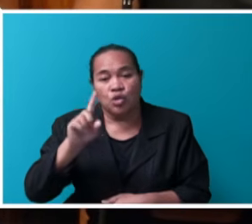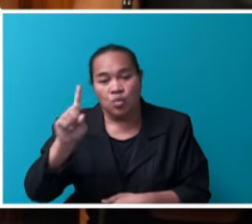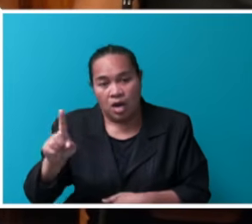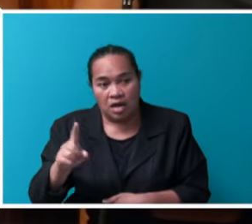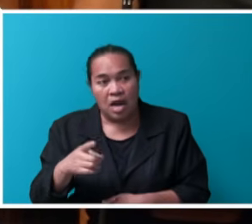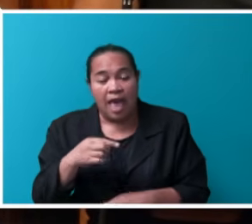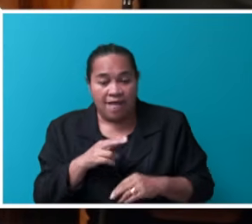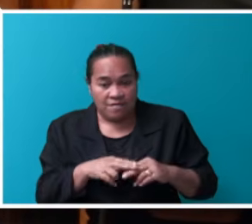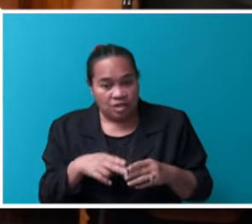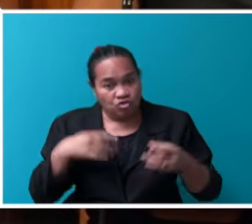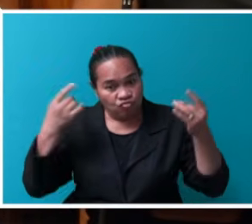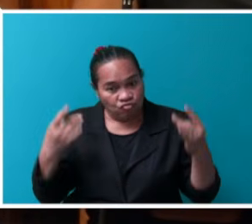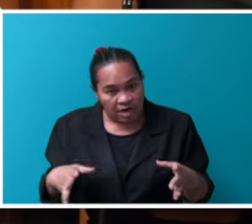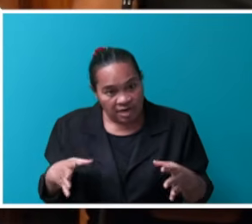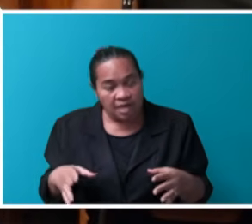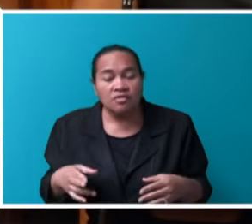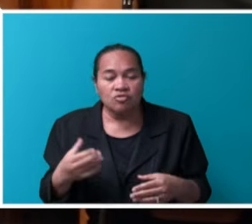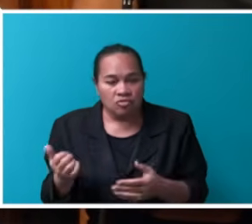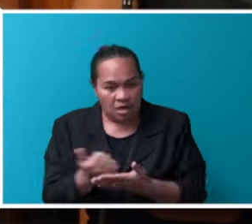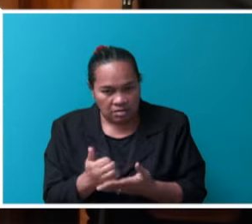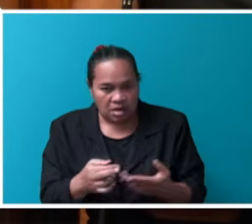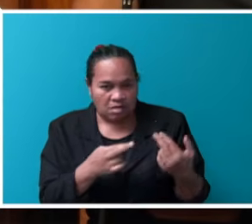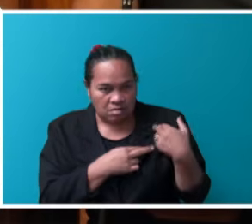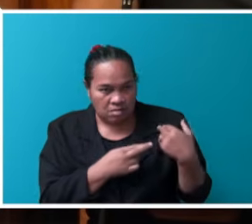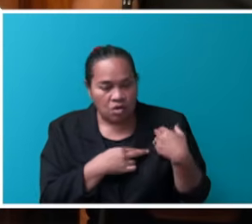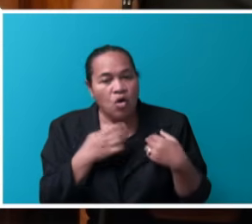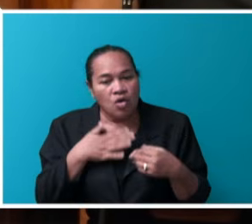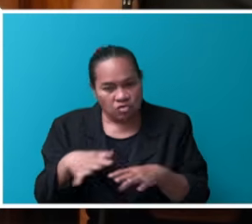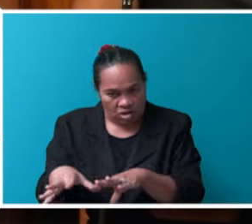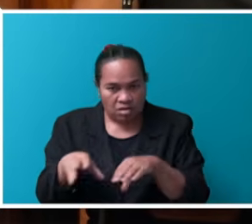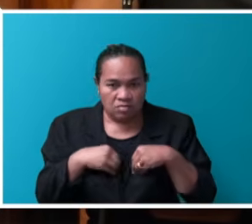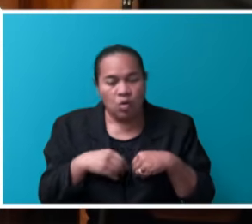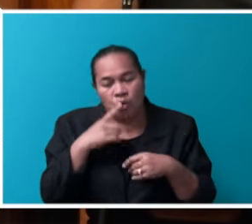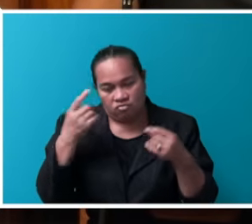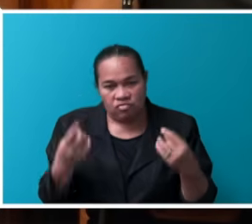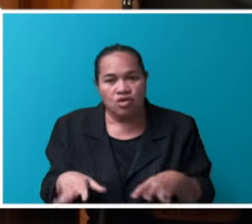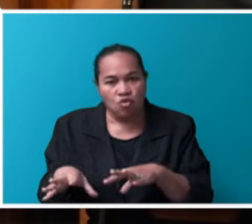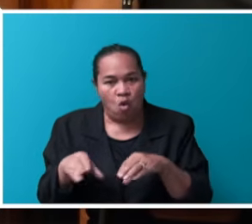Fiji is ready to play its leadership role in supporting the hosting of COP31 in the Pacific.